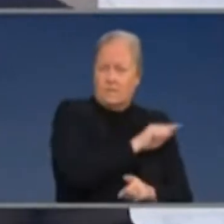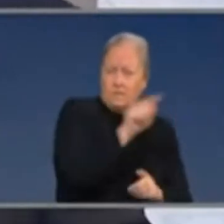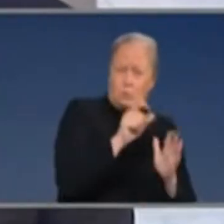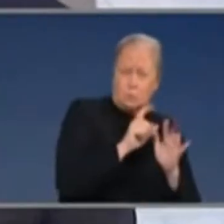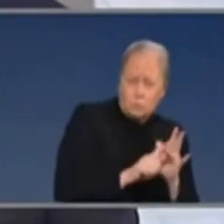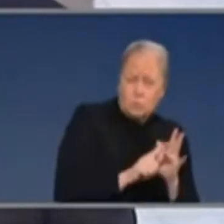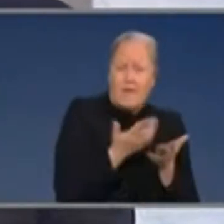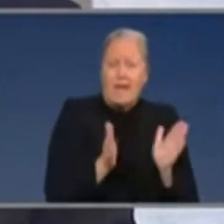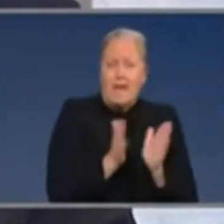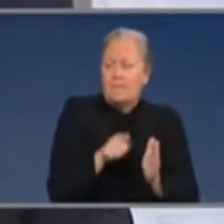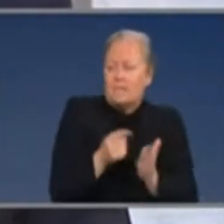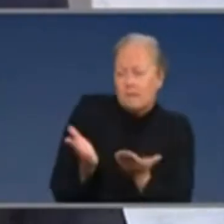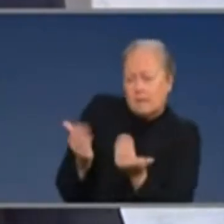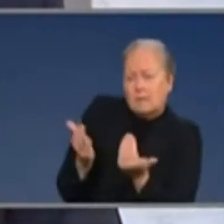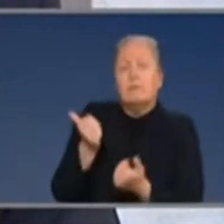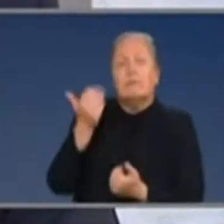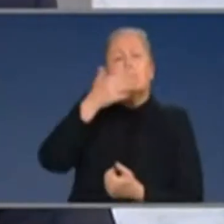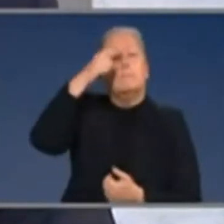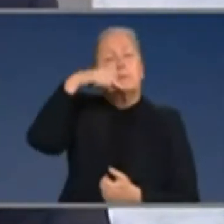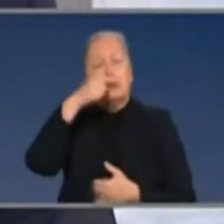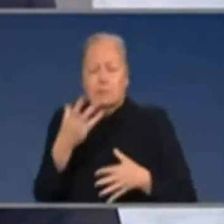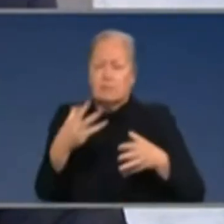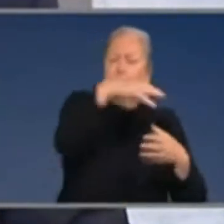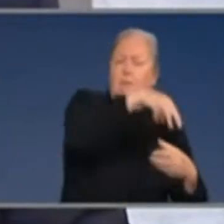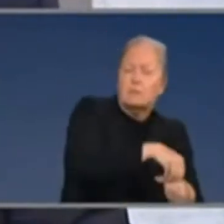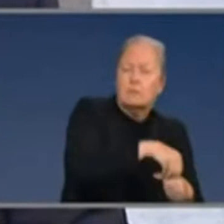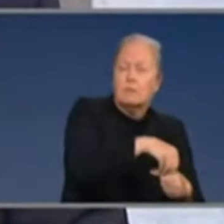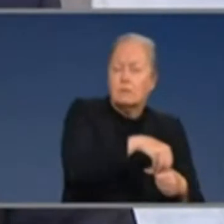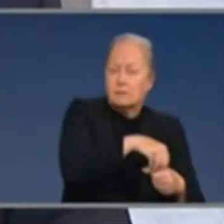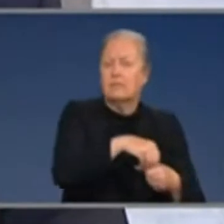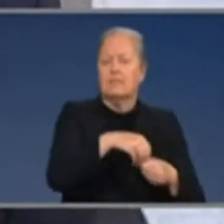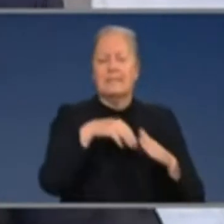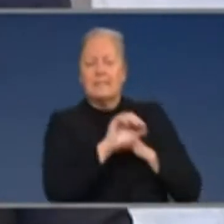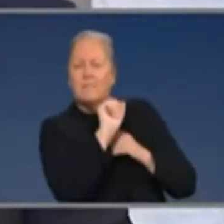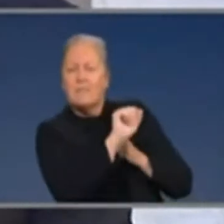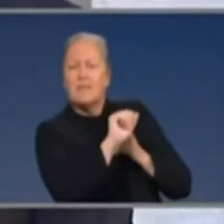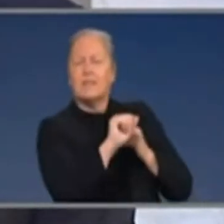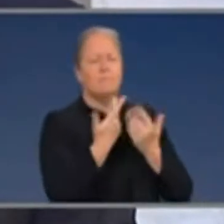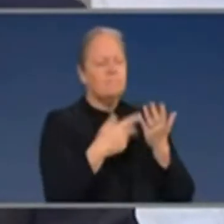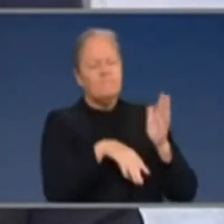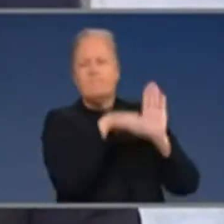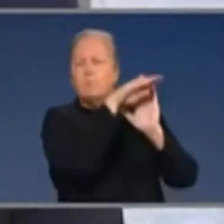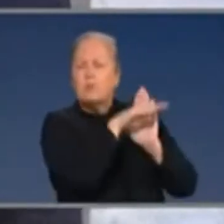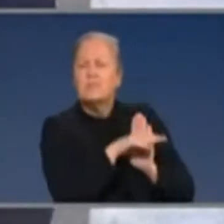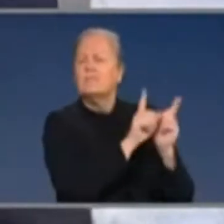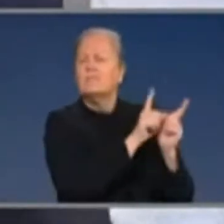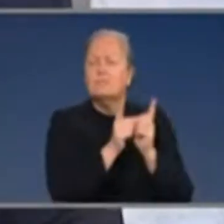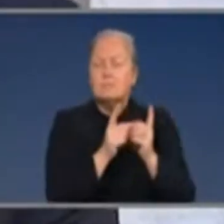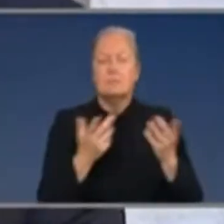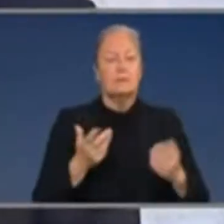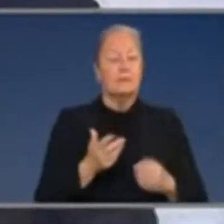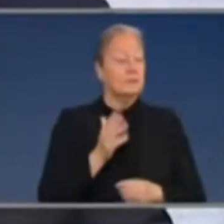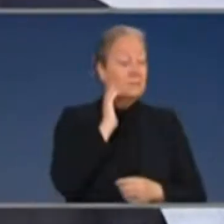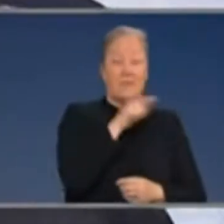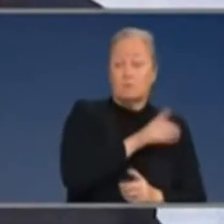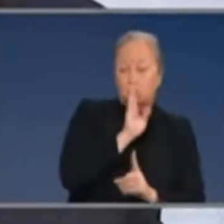about engaging and delivering their services and broader policies that impact on Indigenous Australians, whether they're